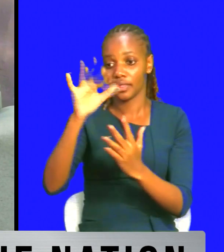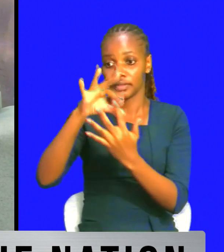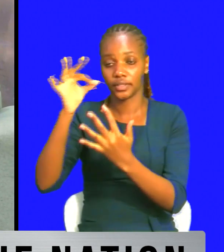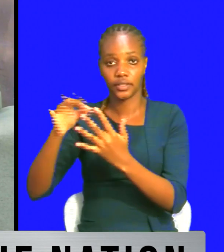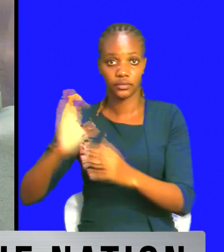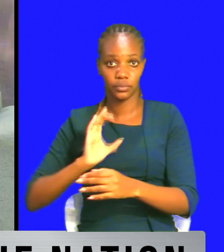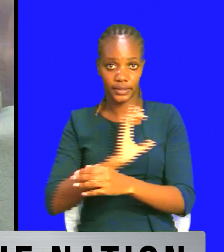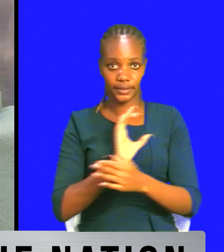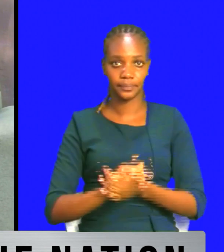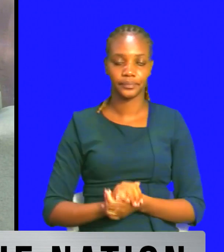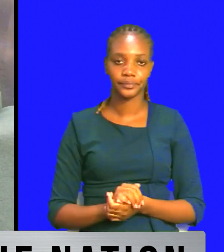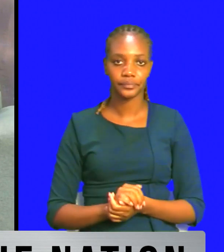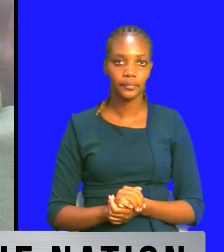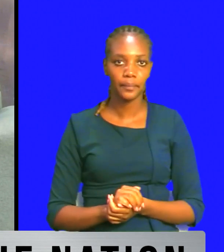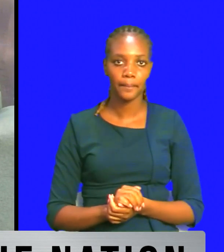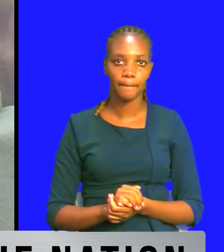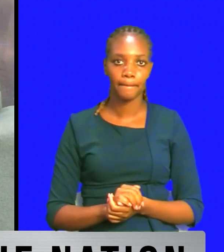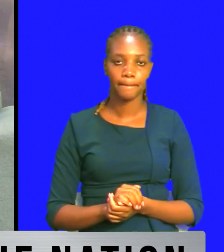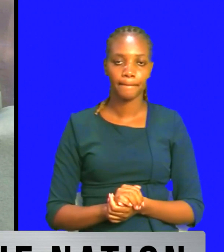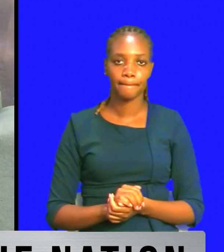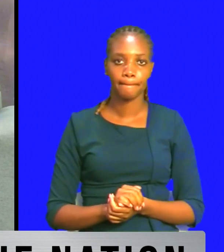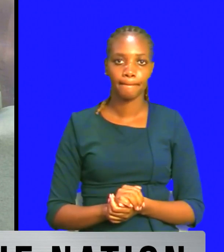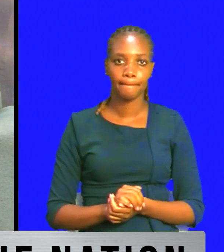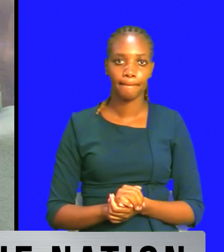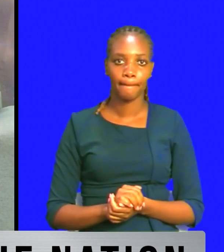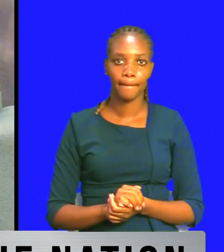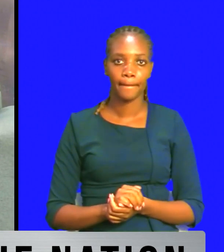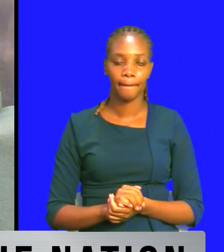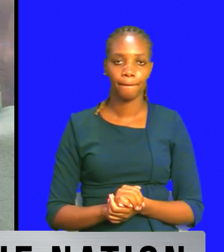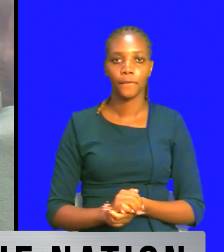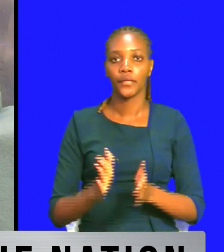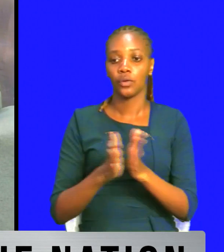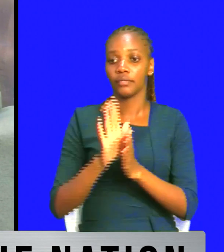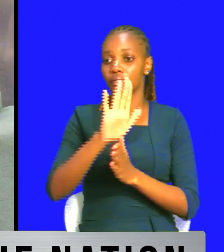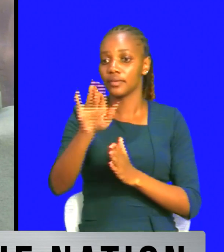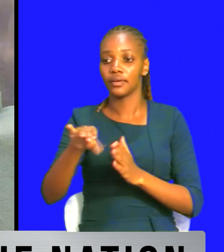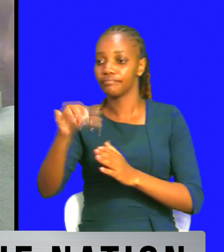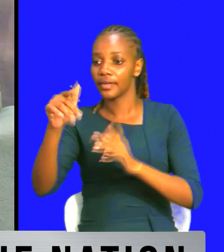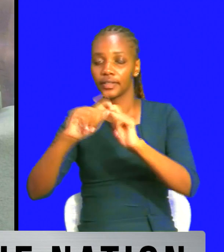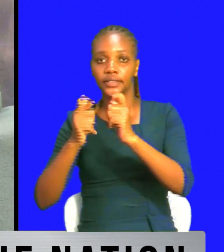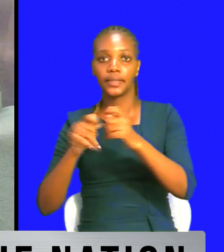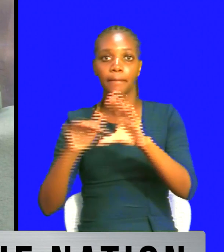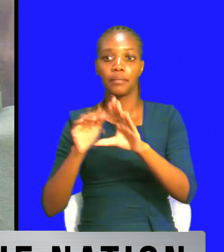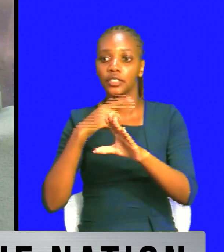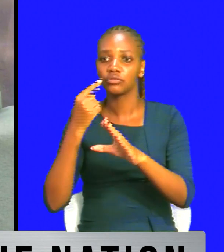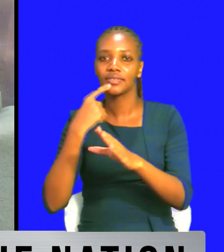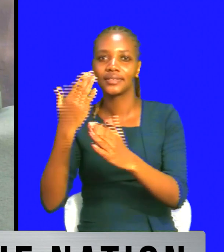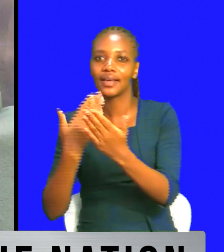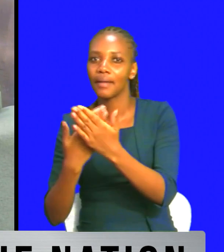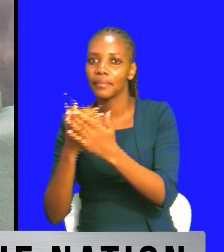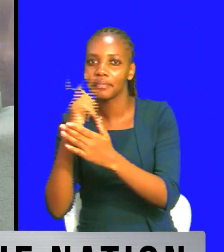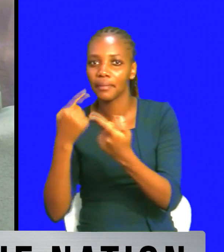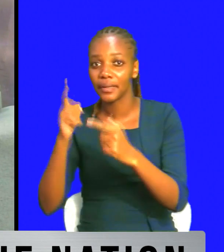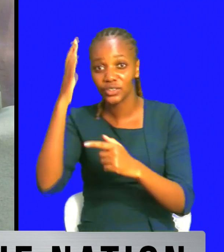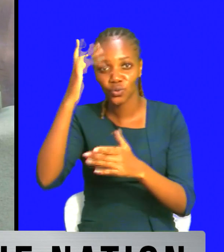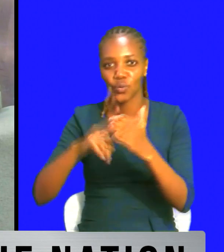committee with their so-called people who they say applied, but again, you know what will happen.